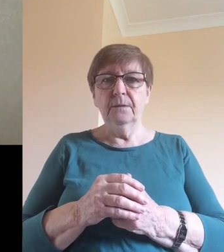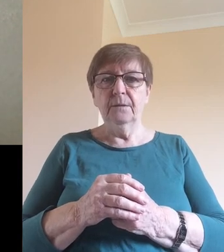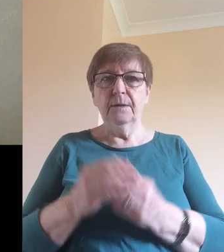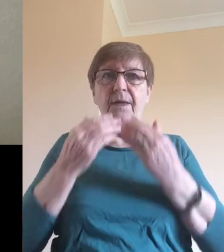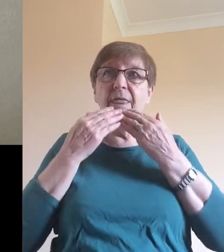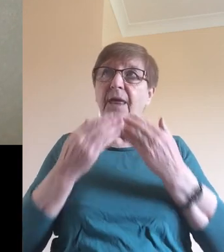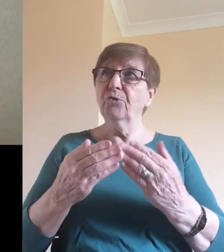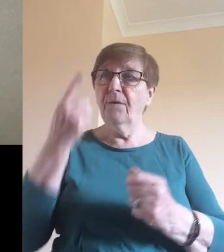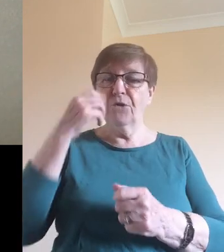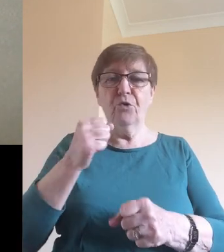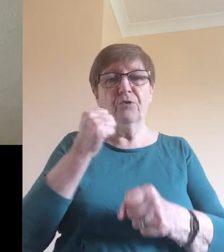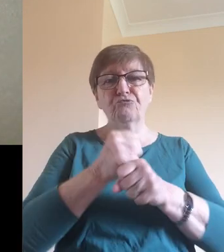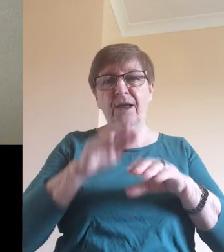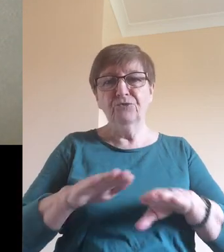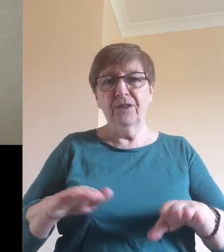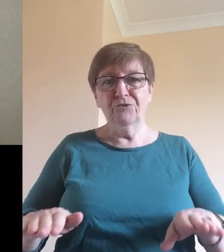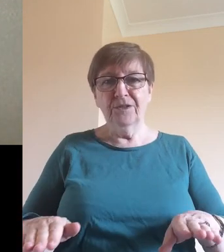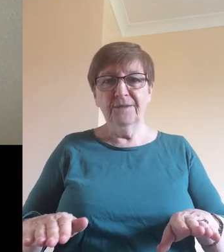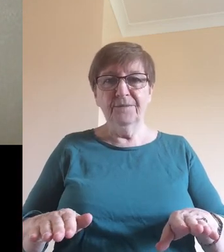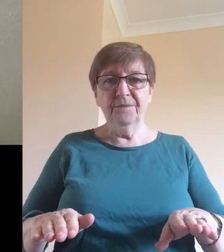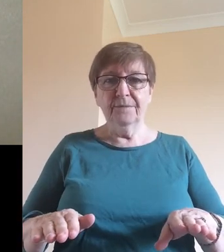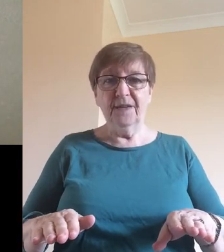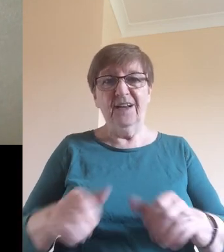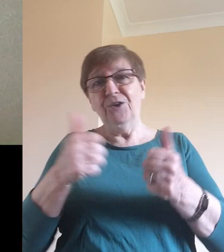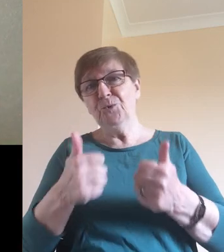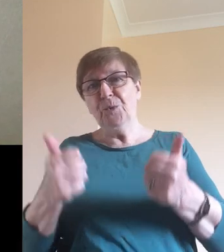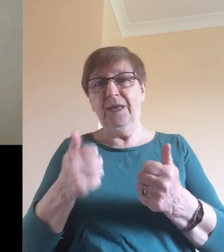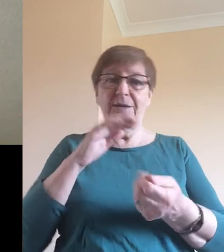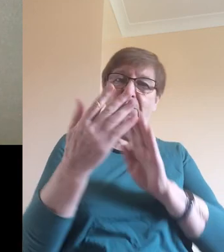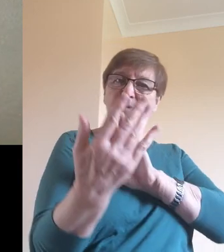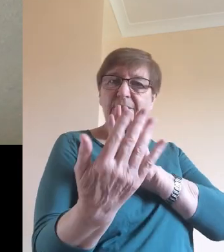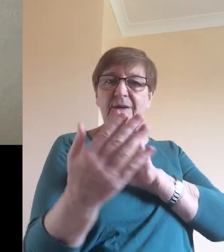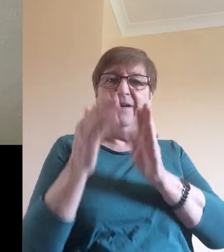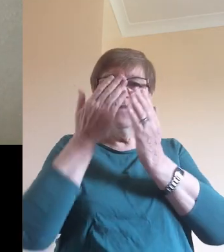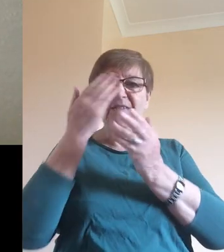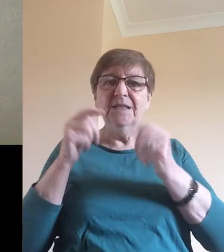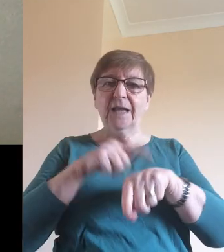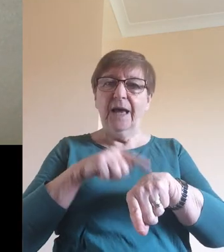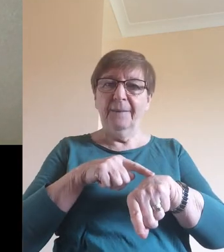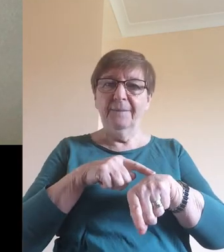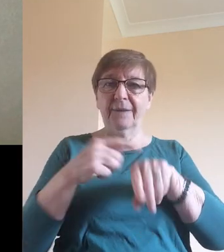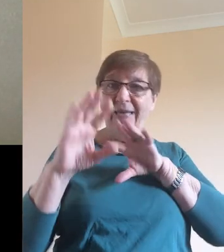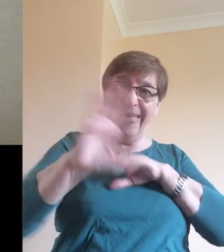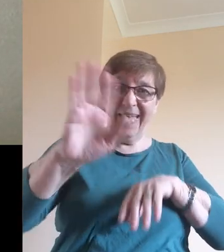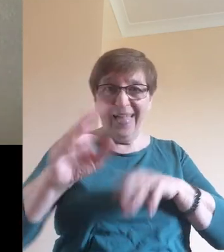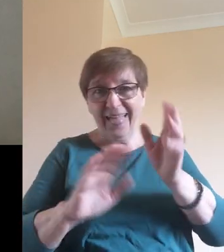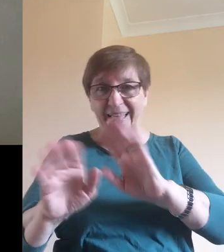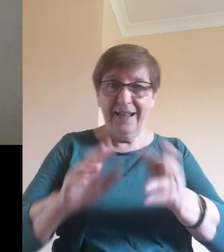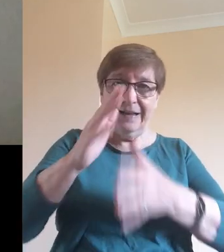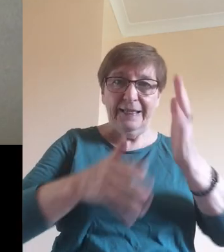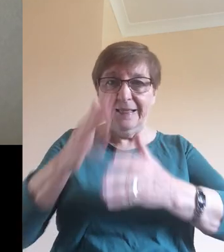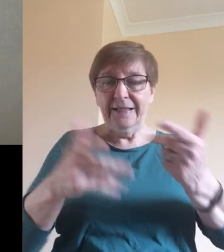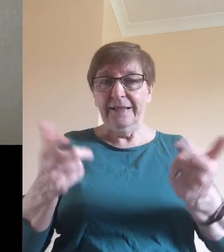Thank you for my grandchildren. It's all very well having a FaceTime conversation with them, but it's not anything